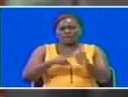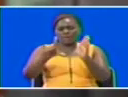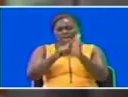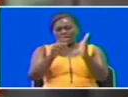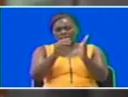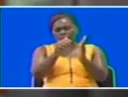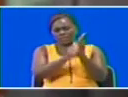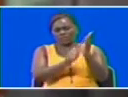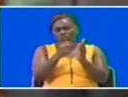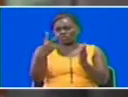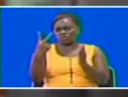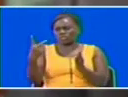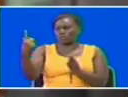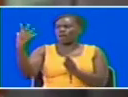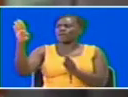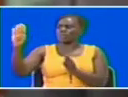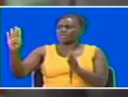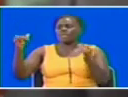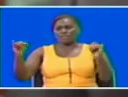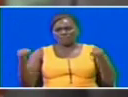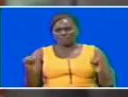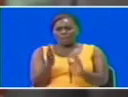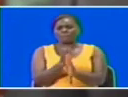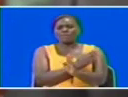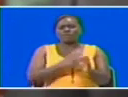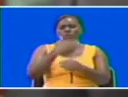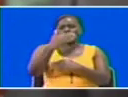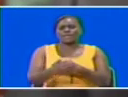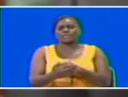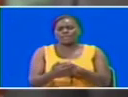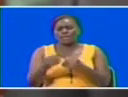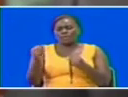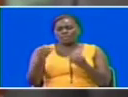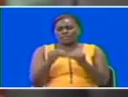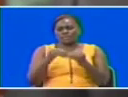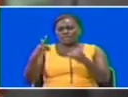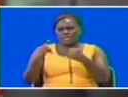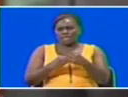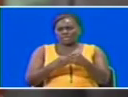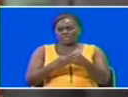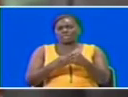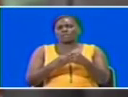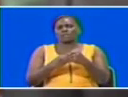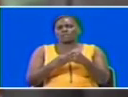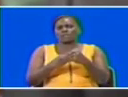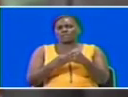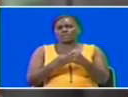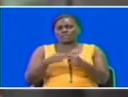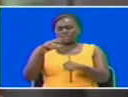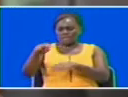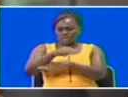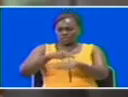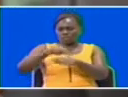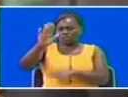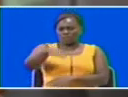81B is enacted and implemented before the next general election scheduled for 8th August 2017, the resultant National